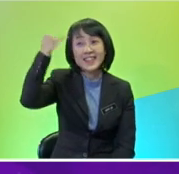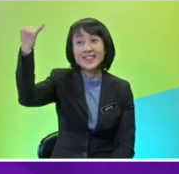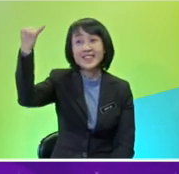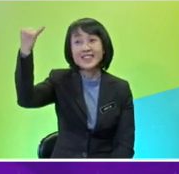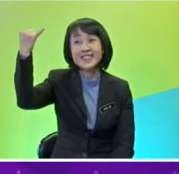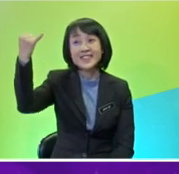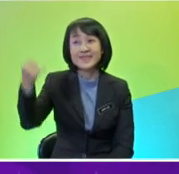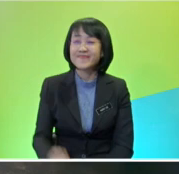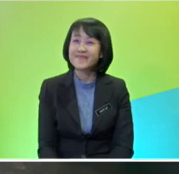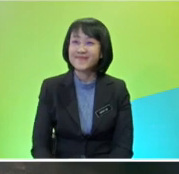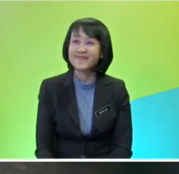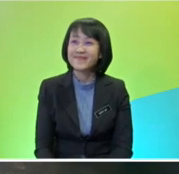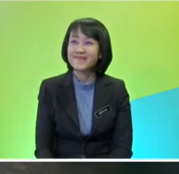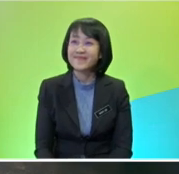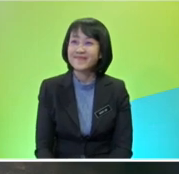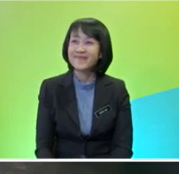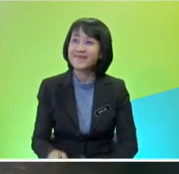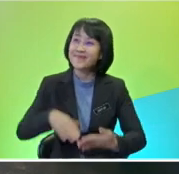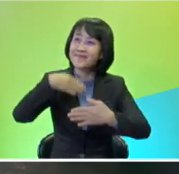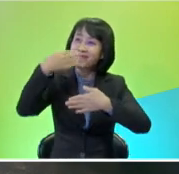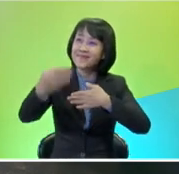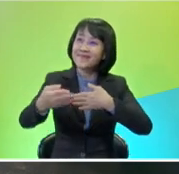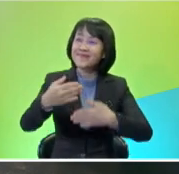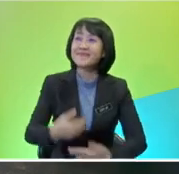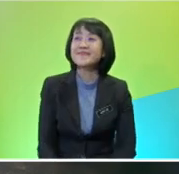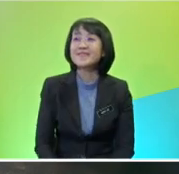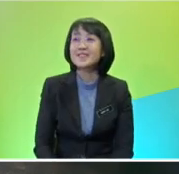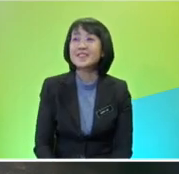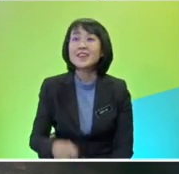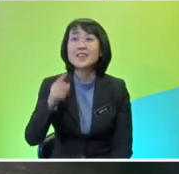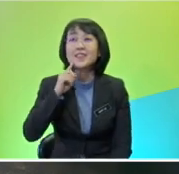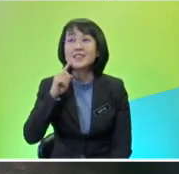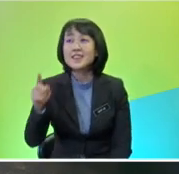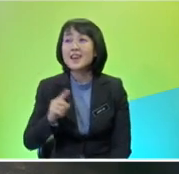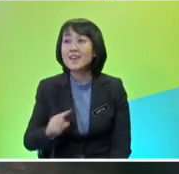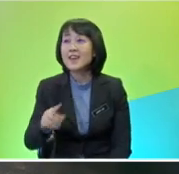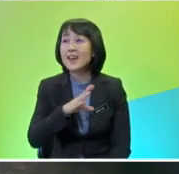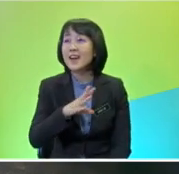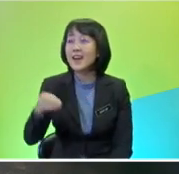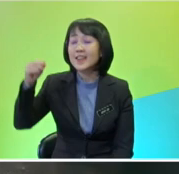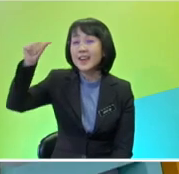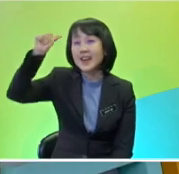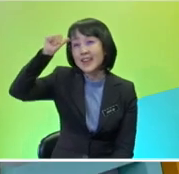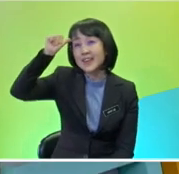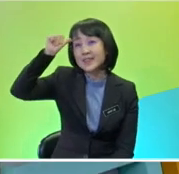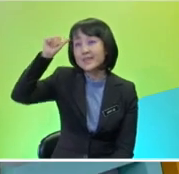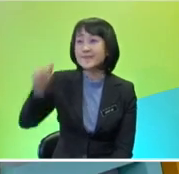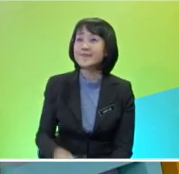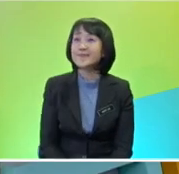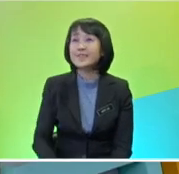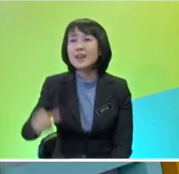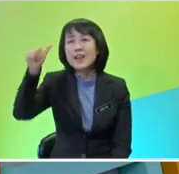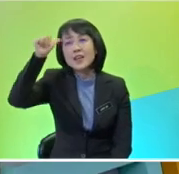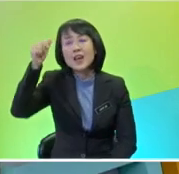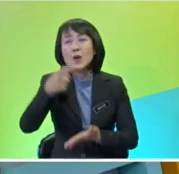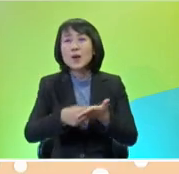Good idea. All right, next one. Can we have Zahra and Adam? All right, so now, Adam, what is